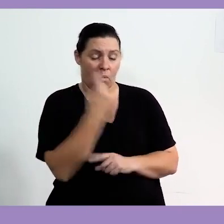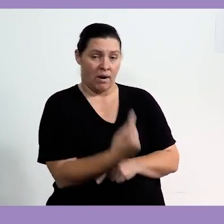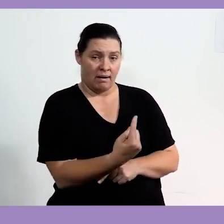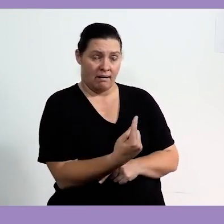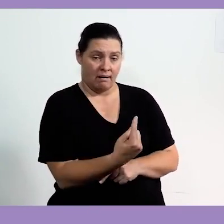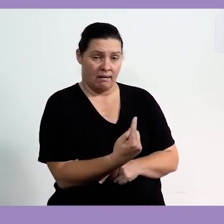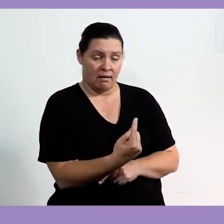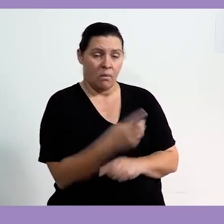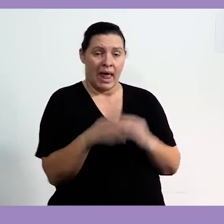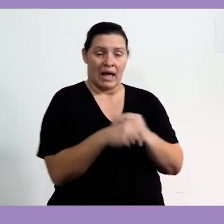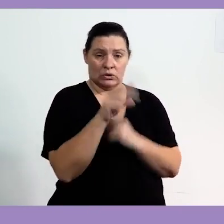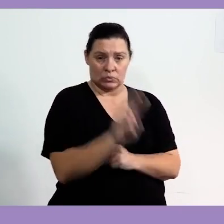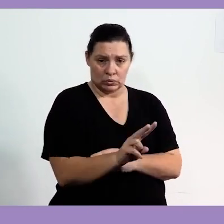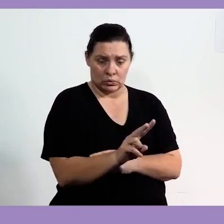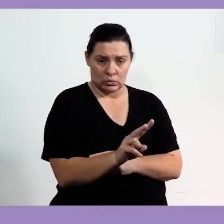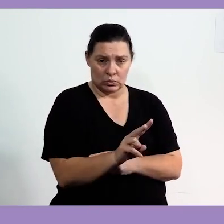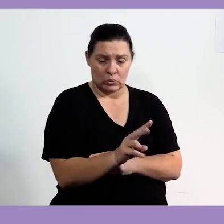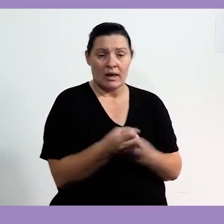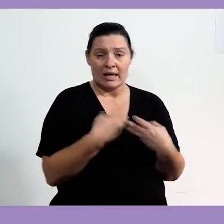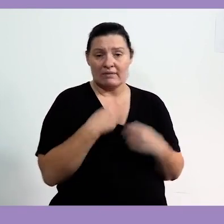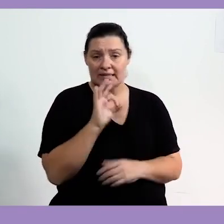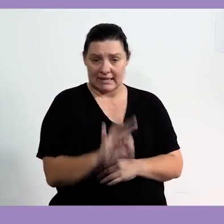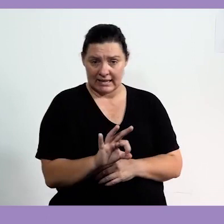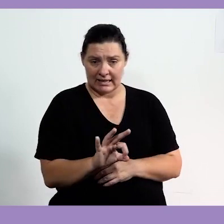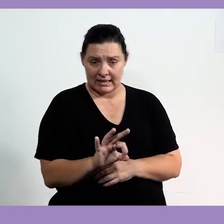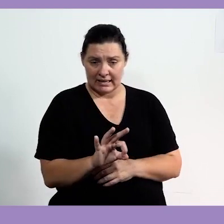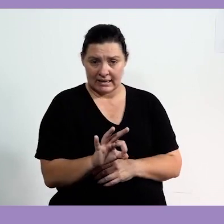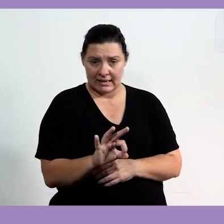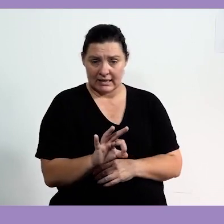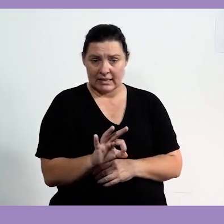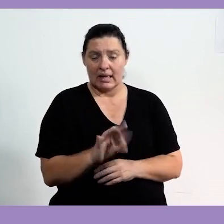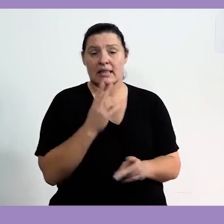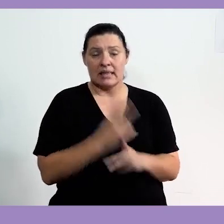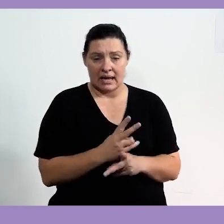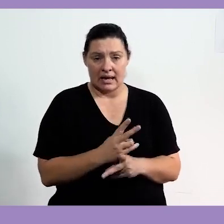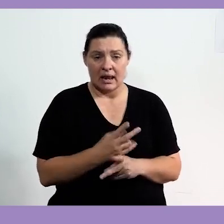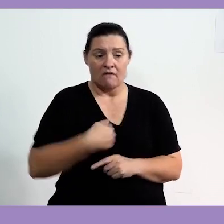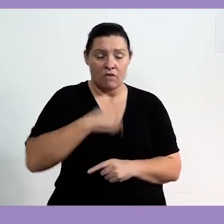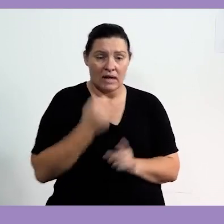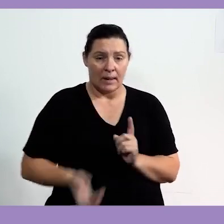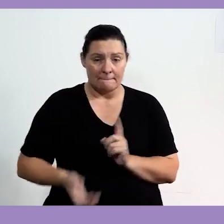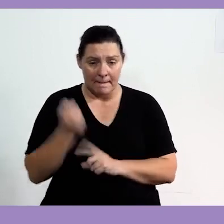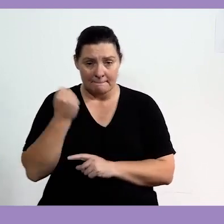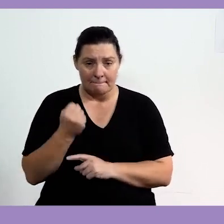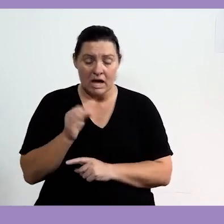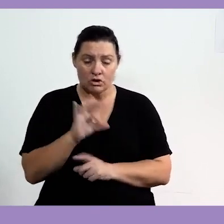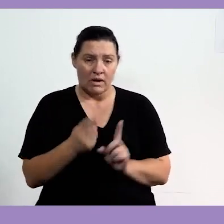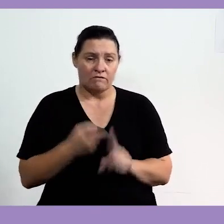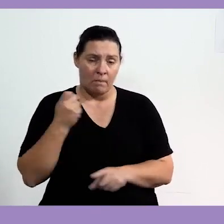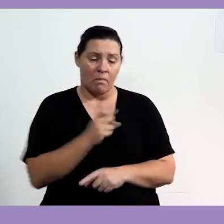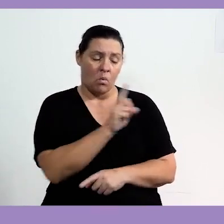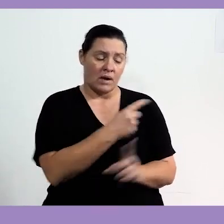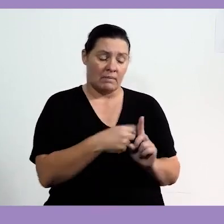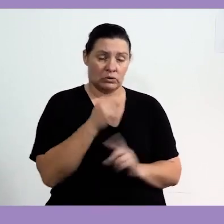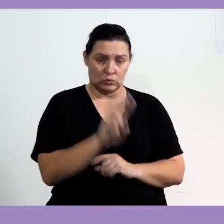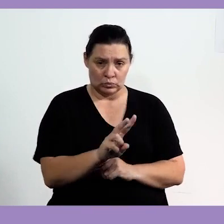that from 1, we added 2, and that gave us 3. Then, for us to find 3, so 3 comes